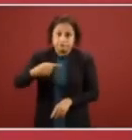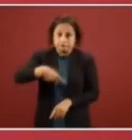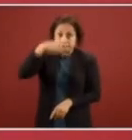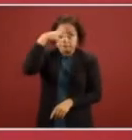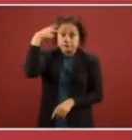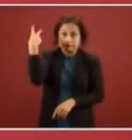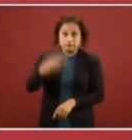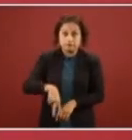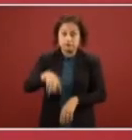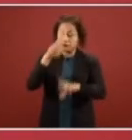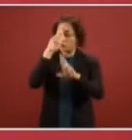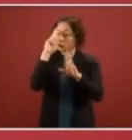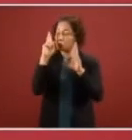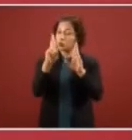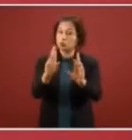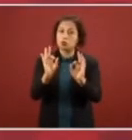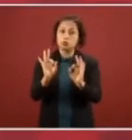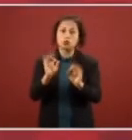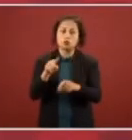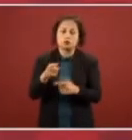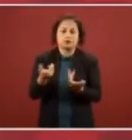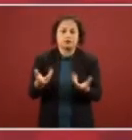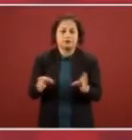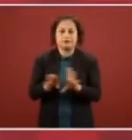is sacred.